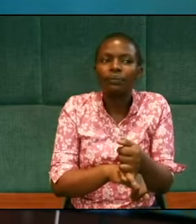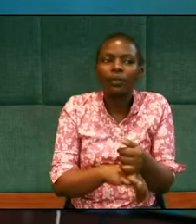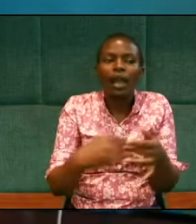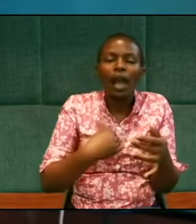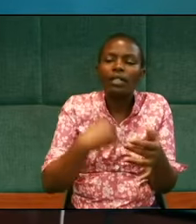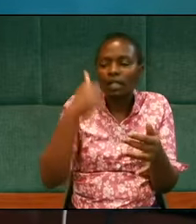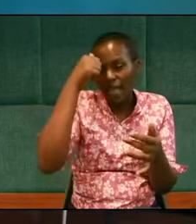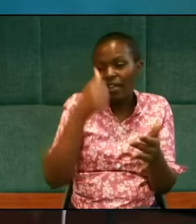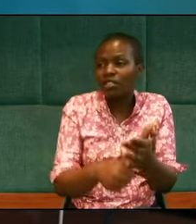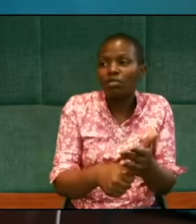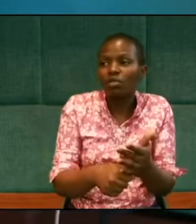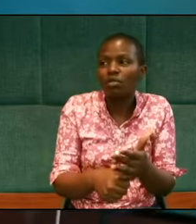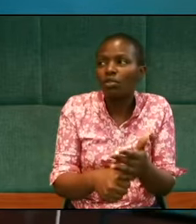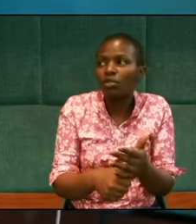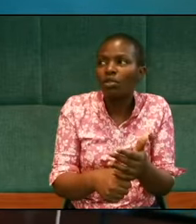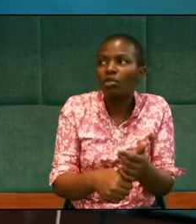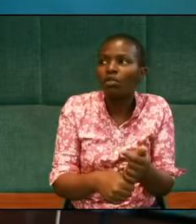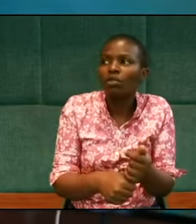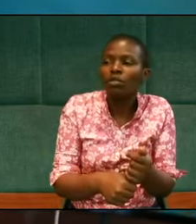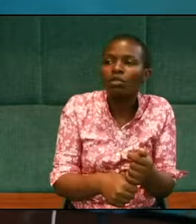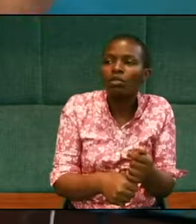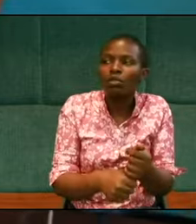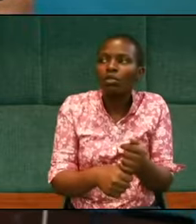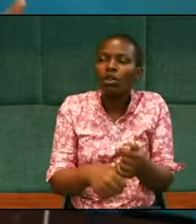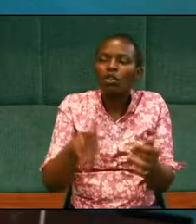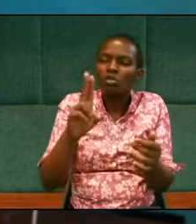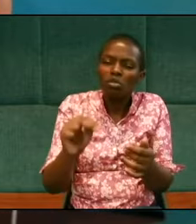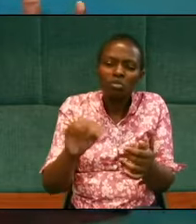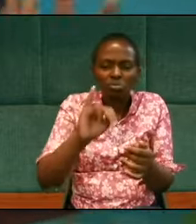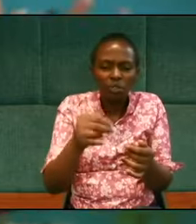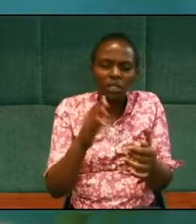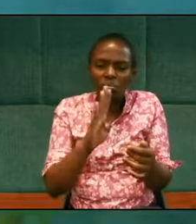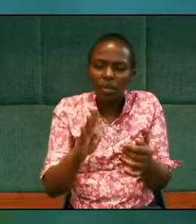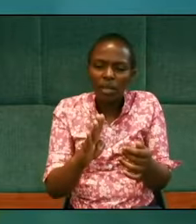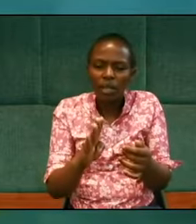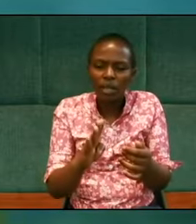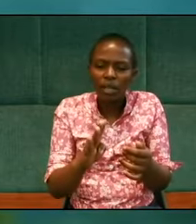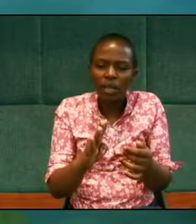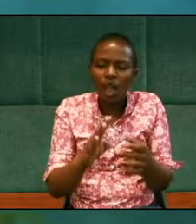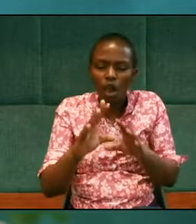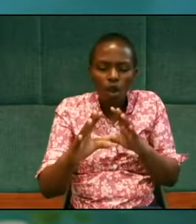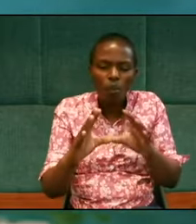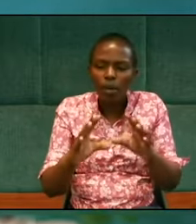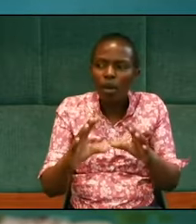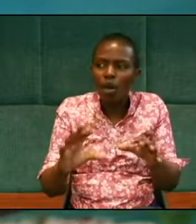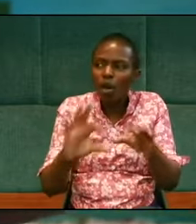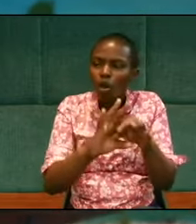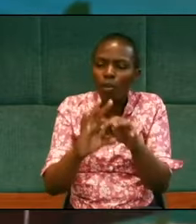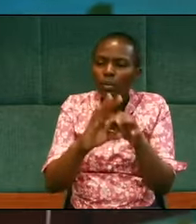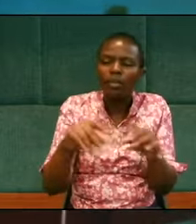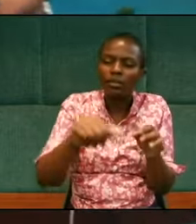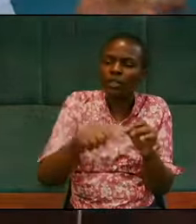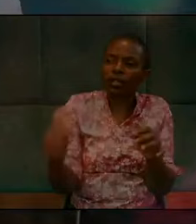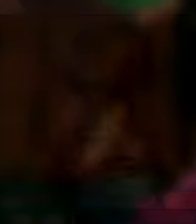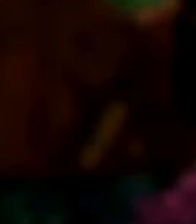purpose of not just being mutually complementing each other. Genesis 1 verse